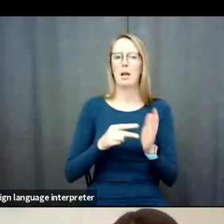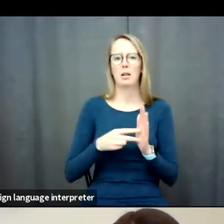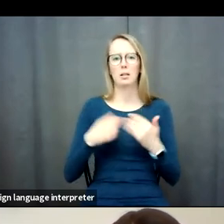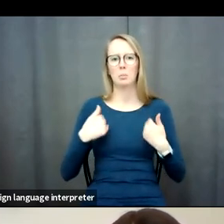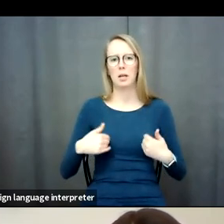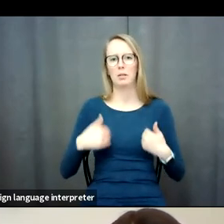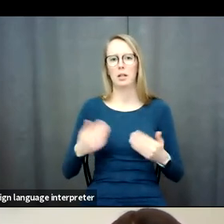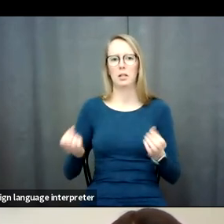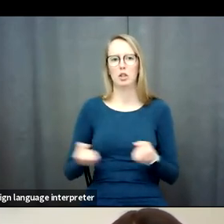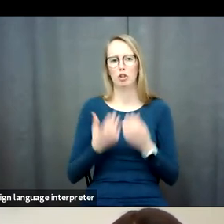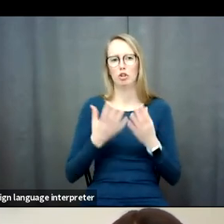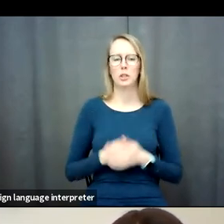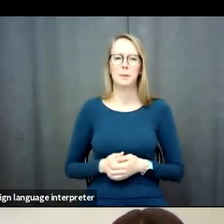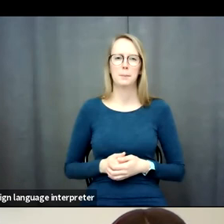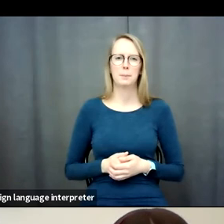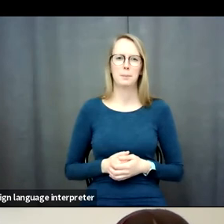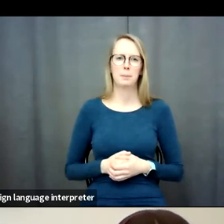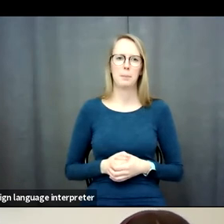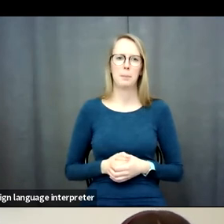individual solutions.